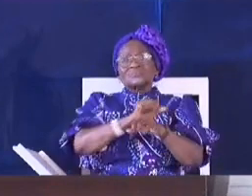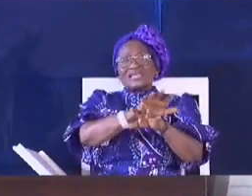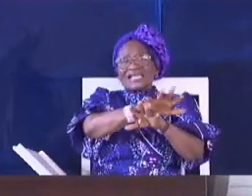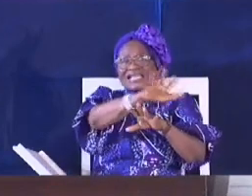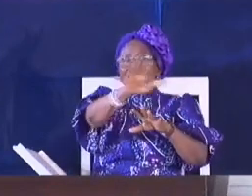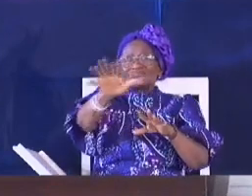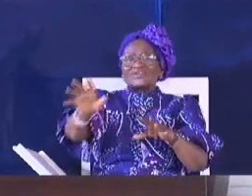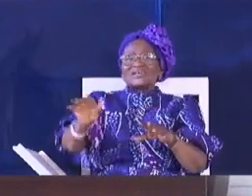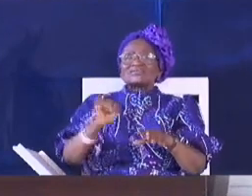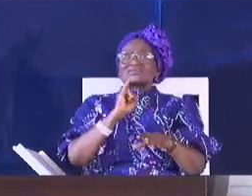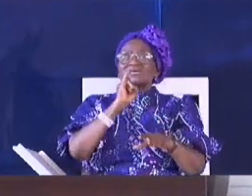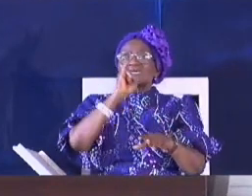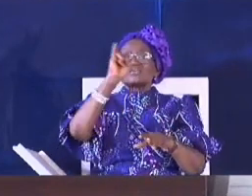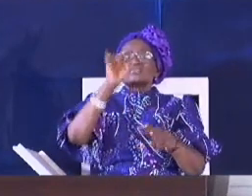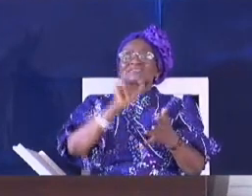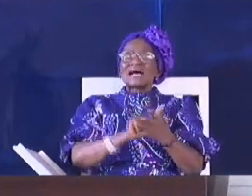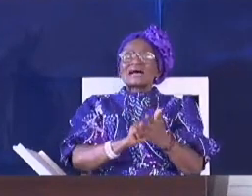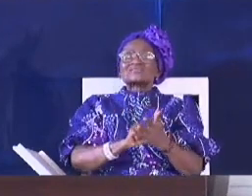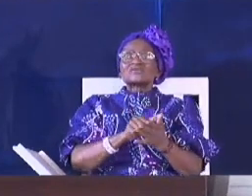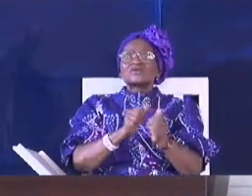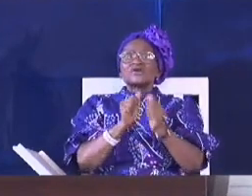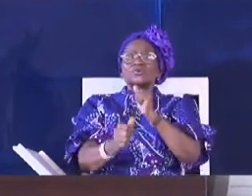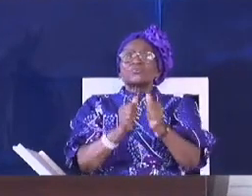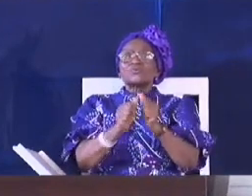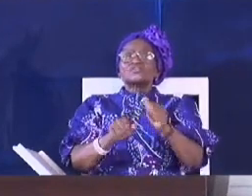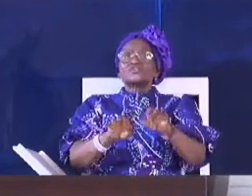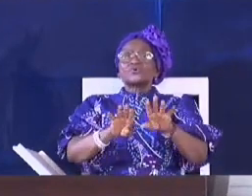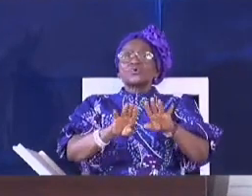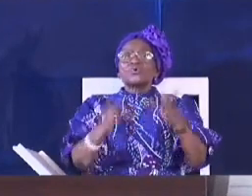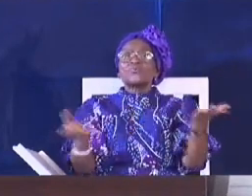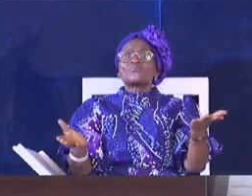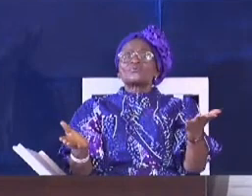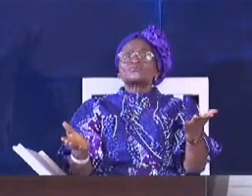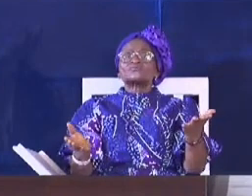Influence is that which opens doors.